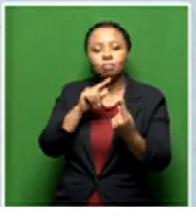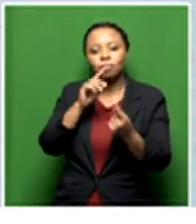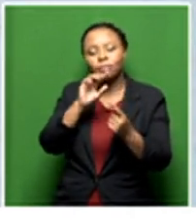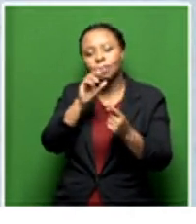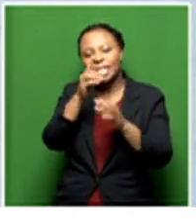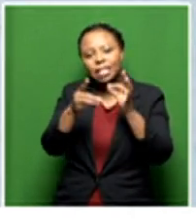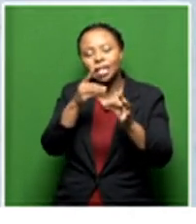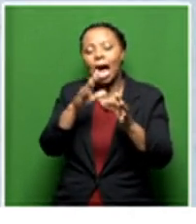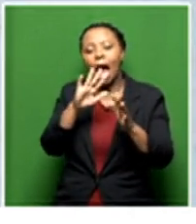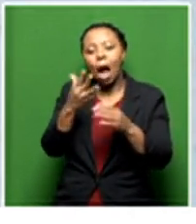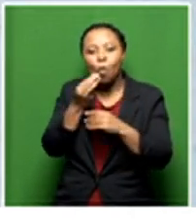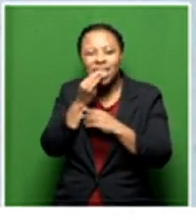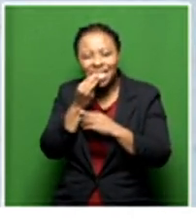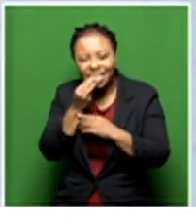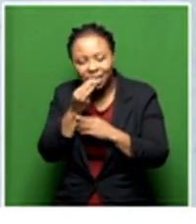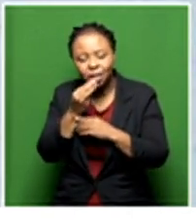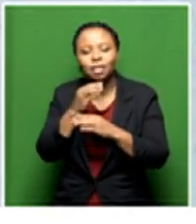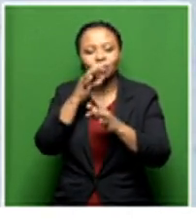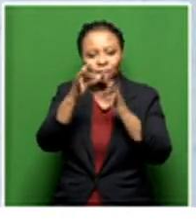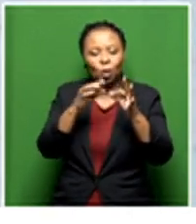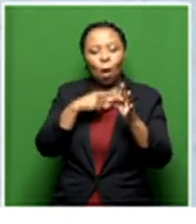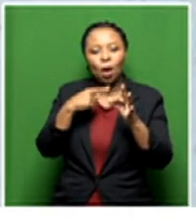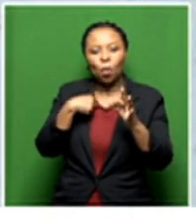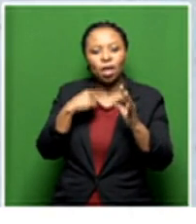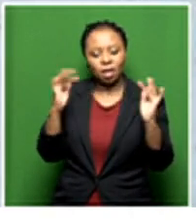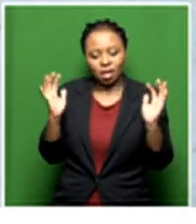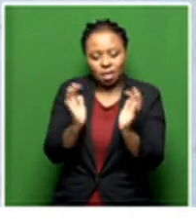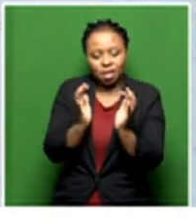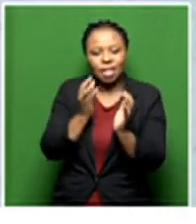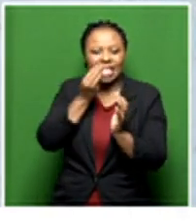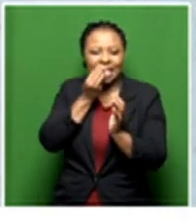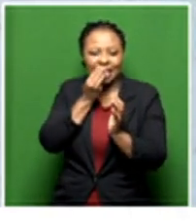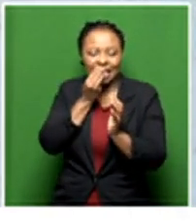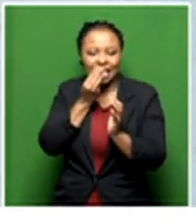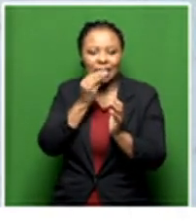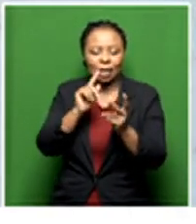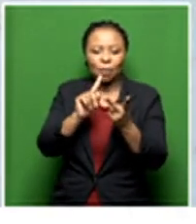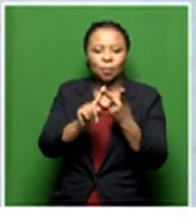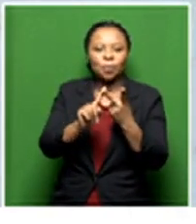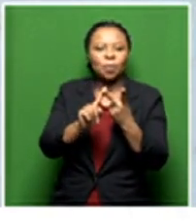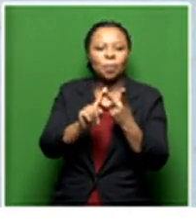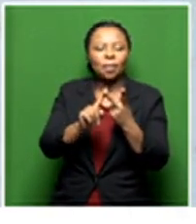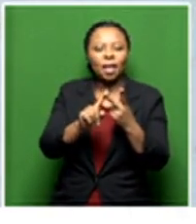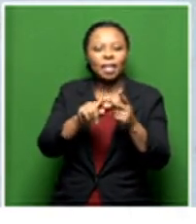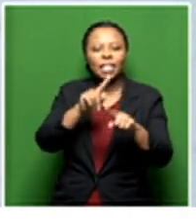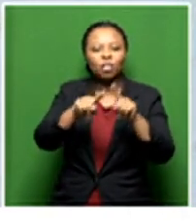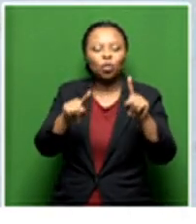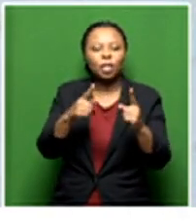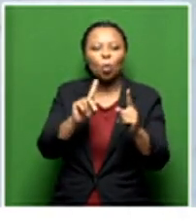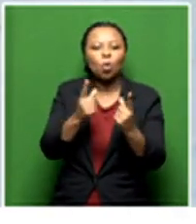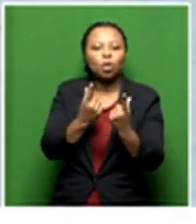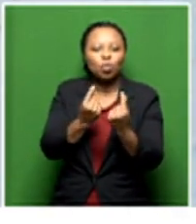of eating. We are communal eaters. It is defined by the rituals that accompany